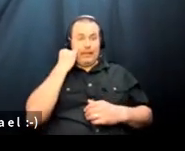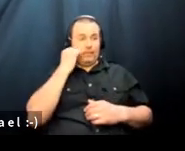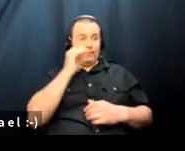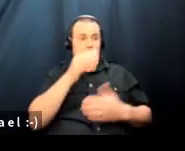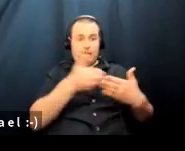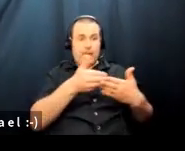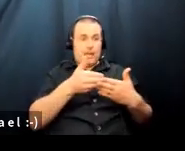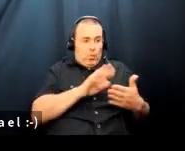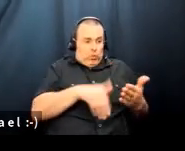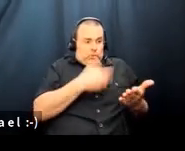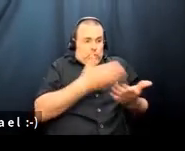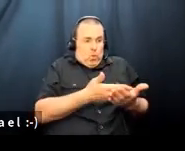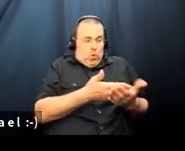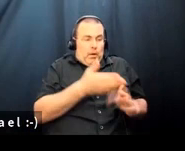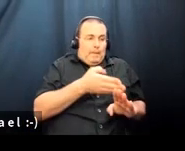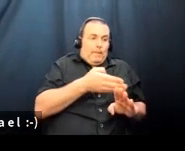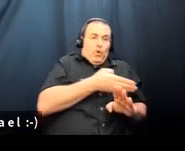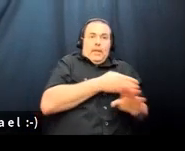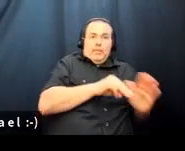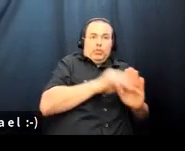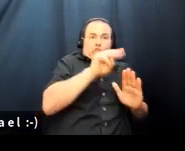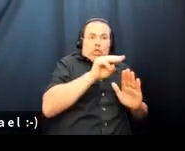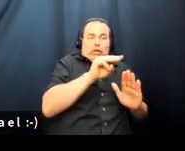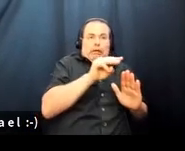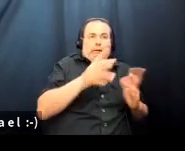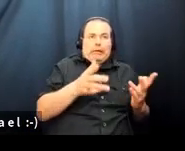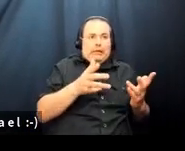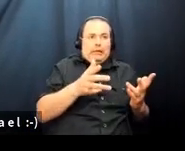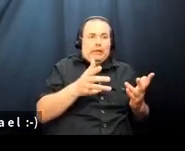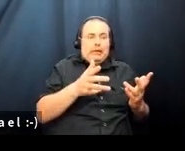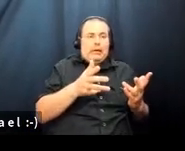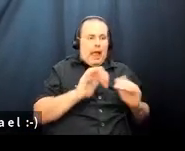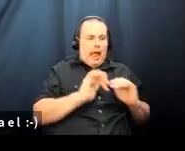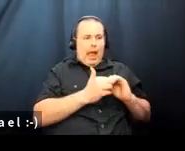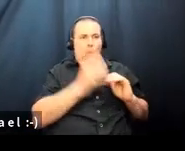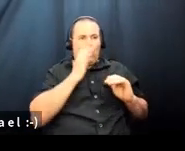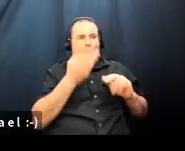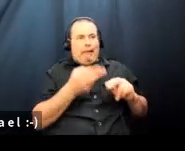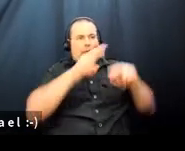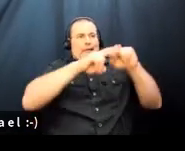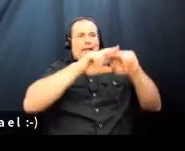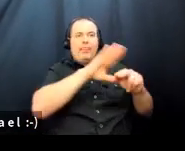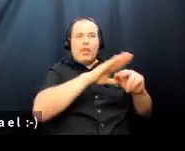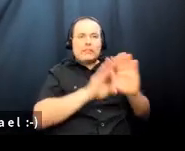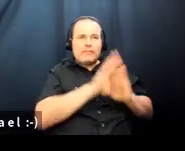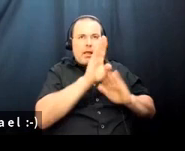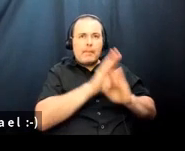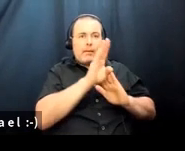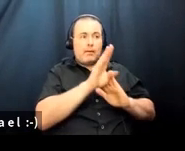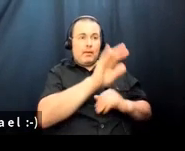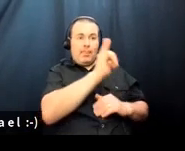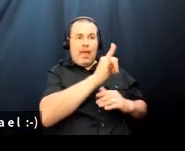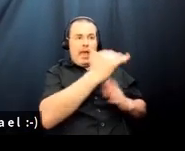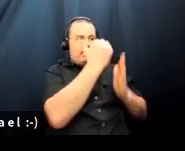prematurely to enhance their development? And those guidelines can be really helpful, even if the cause of your